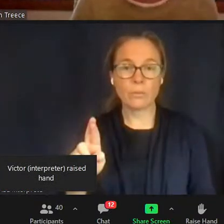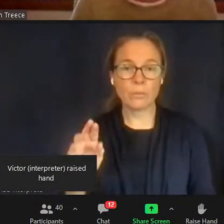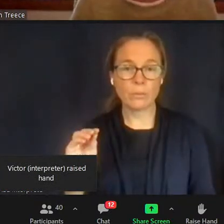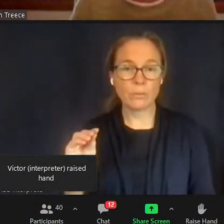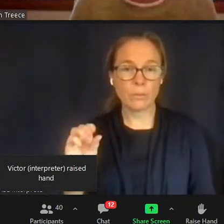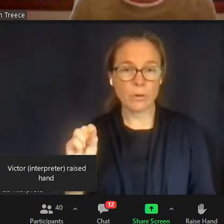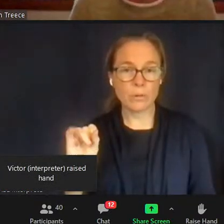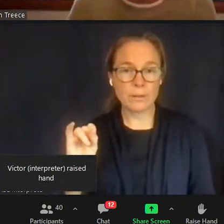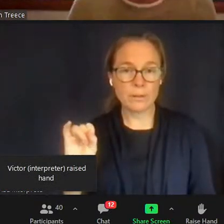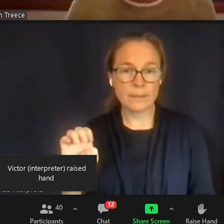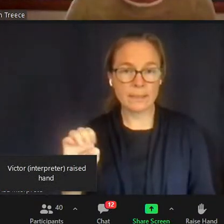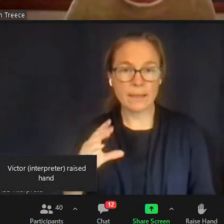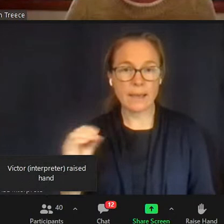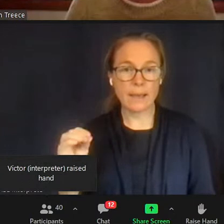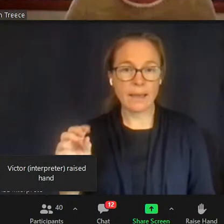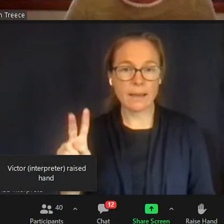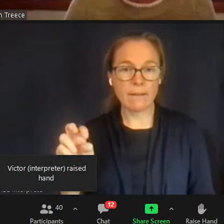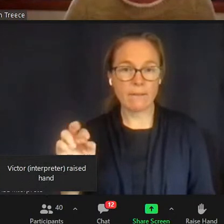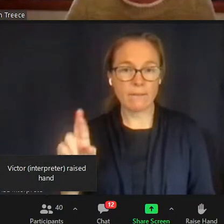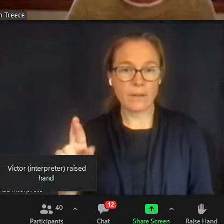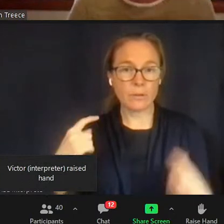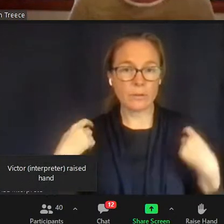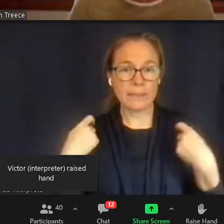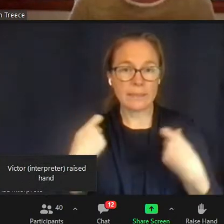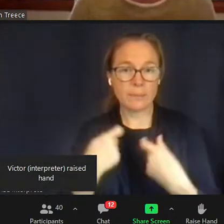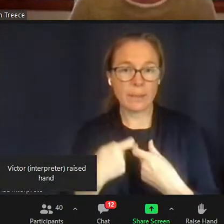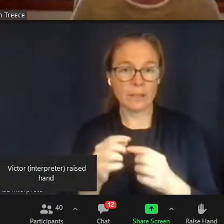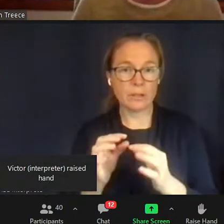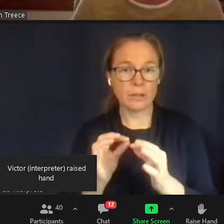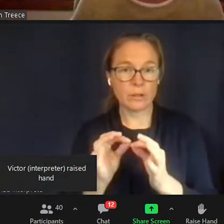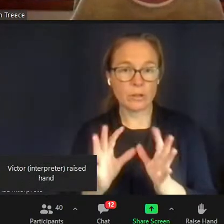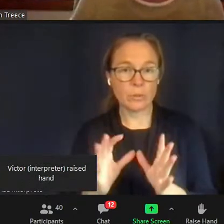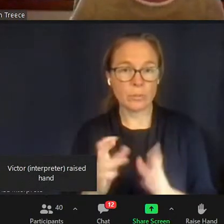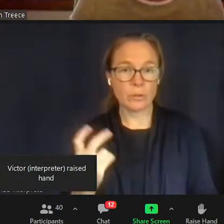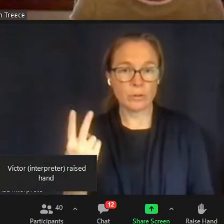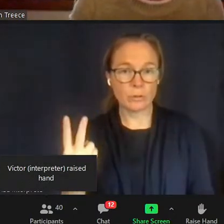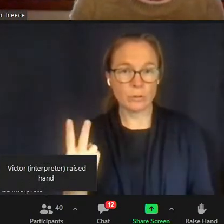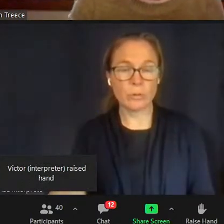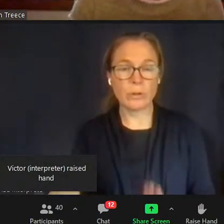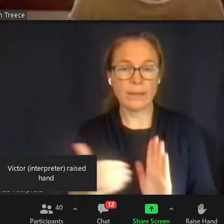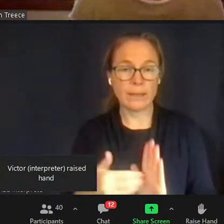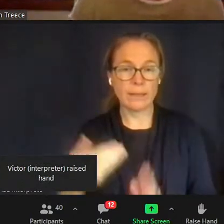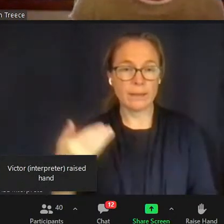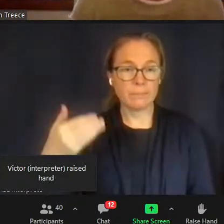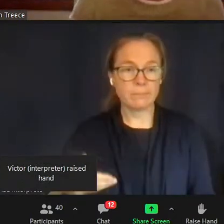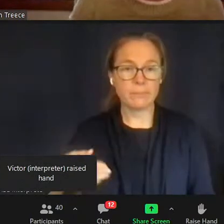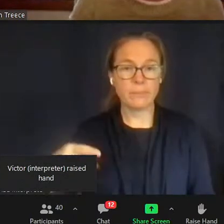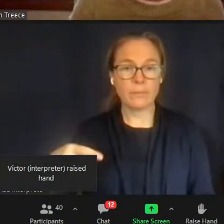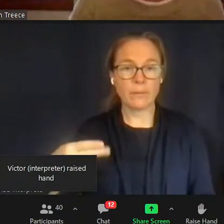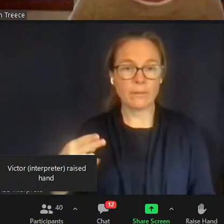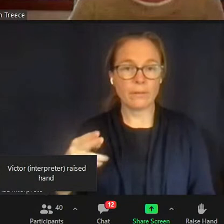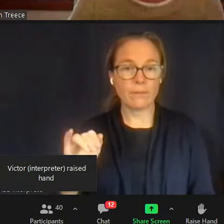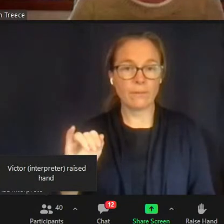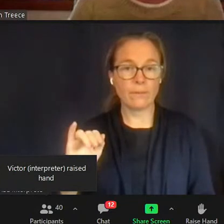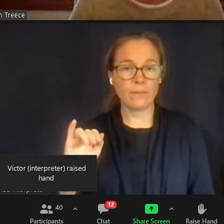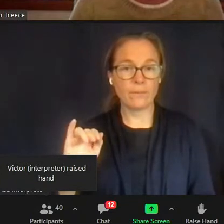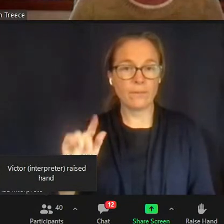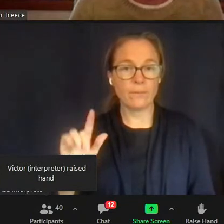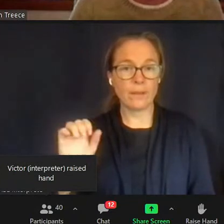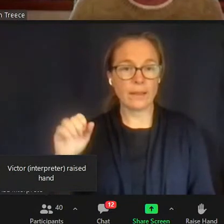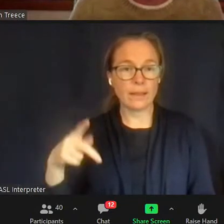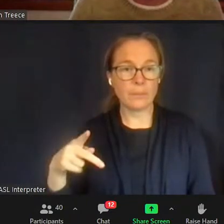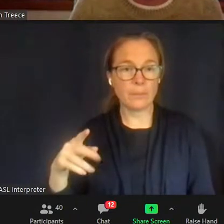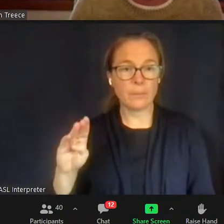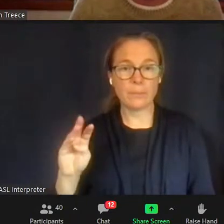is helping us in our Spanish language channel. Again, my name is Philip Bransford with the Washington County Administrative